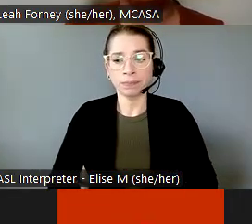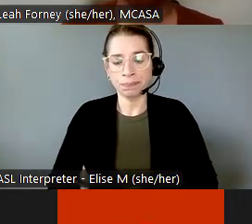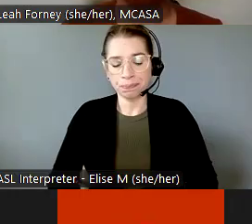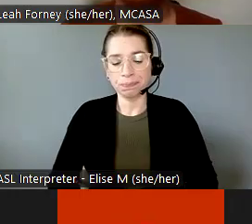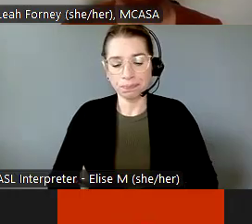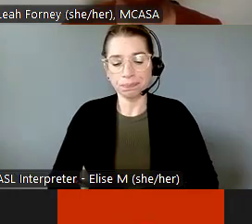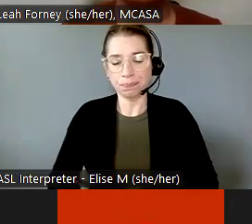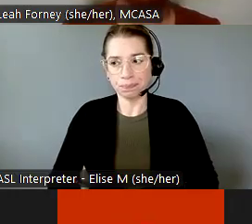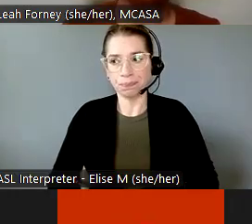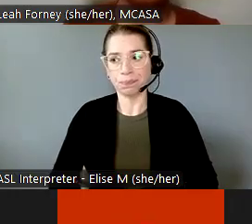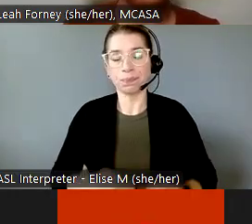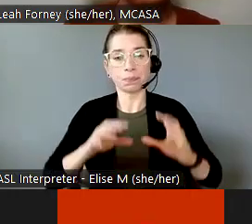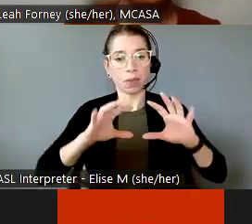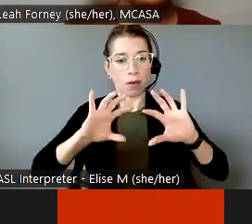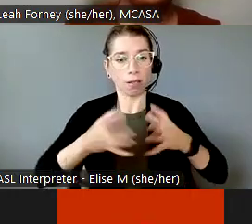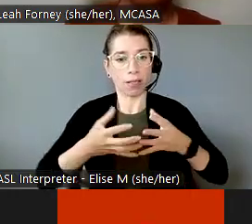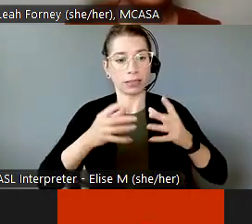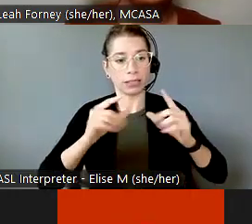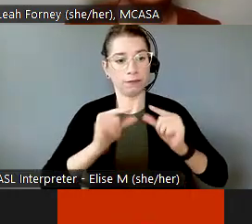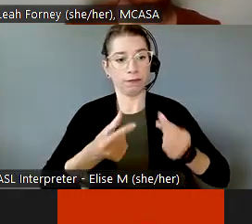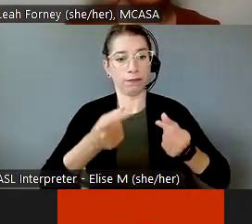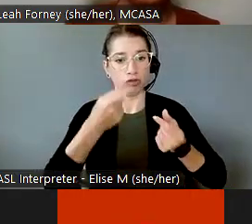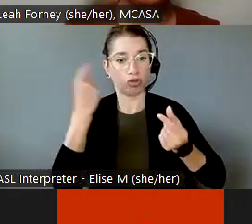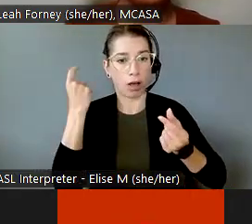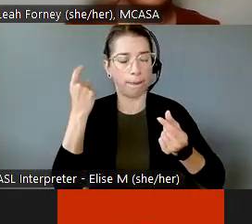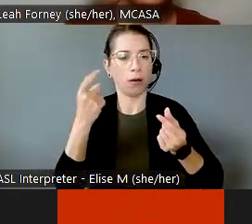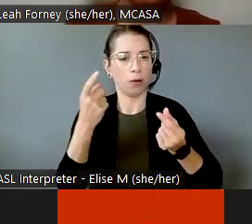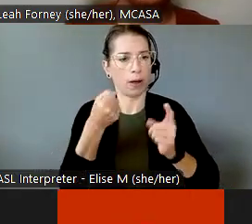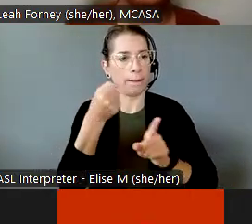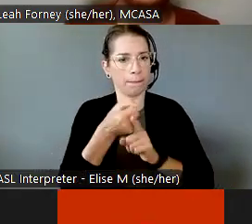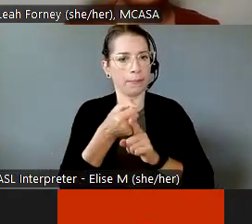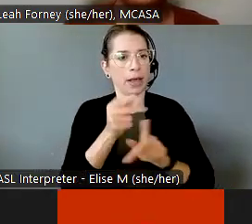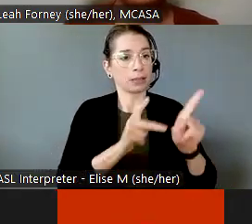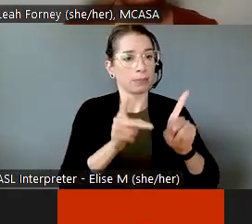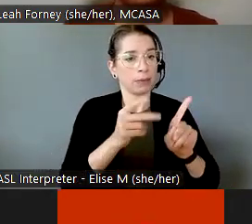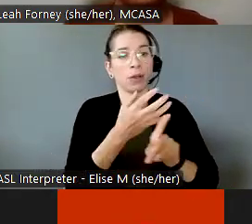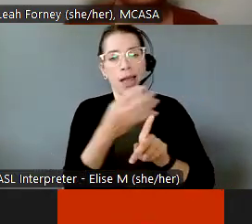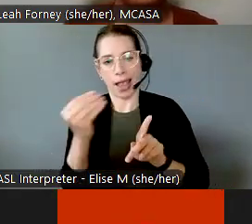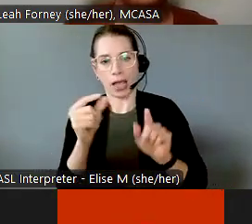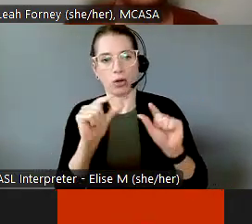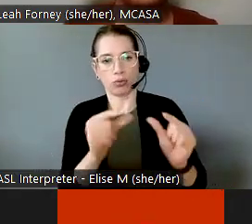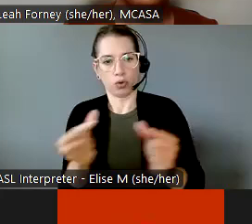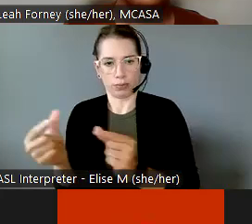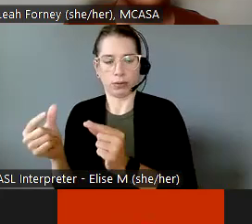So, collective trauma is trauma that impacts individuals and groups.